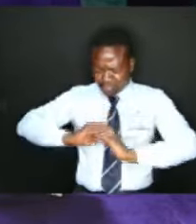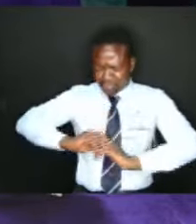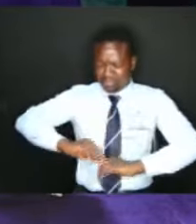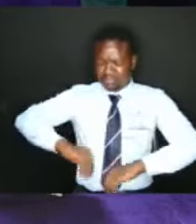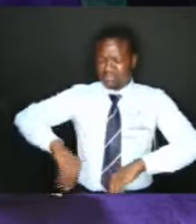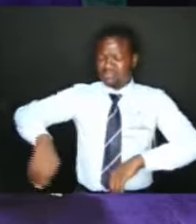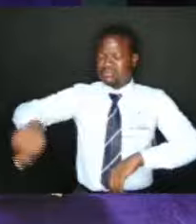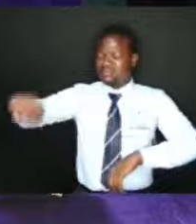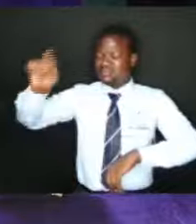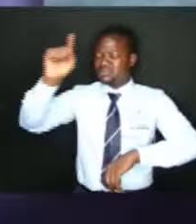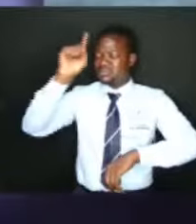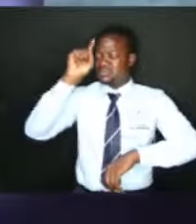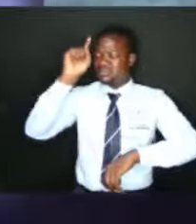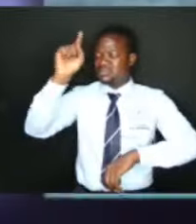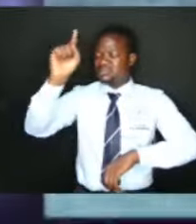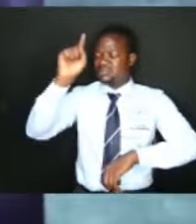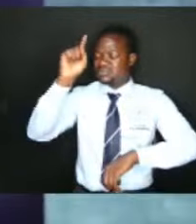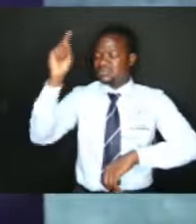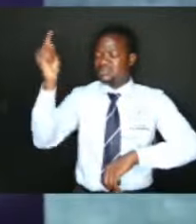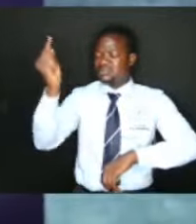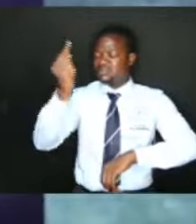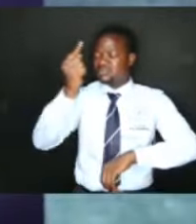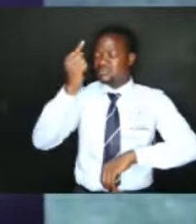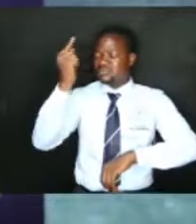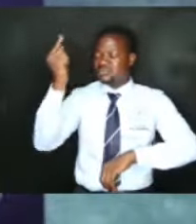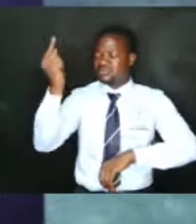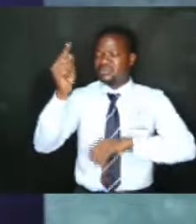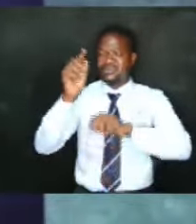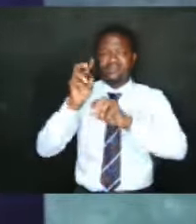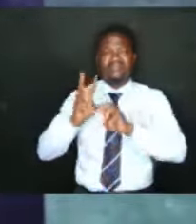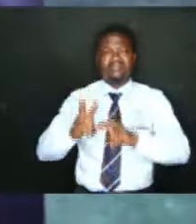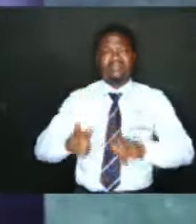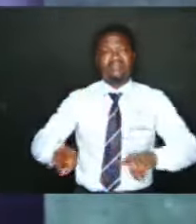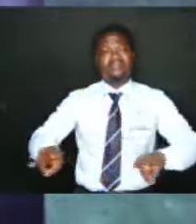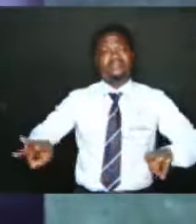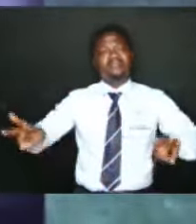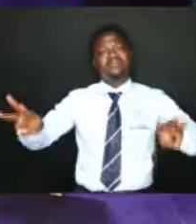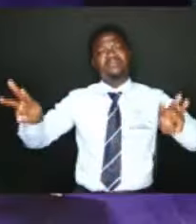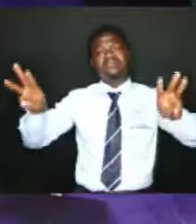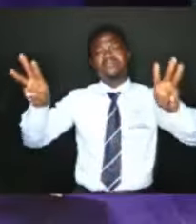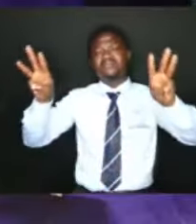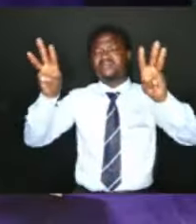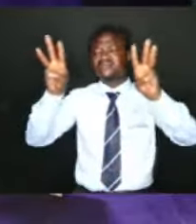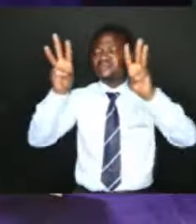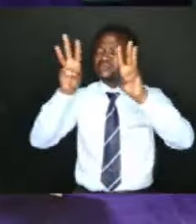Hallelujah. You alone are worthy,